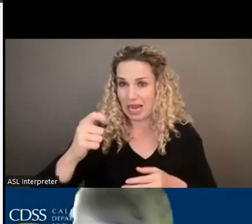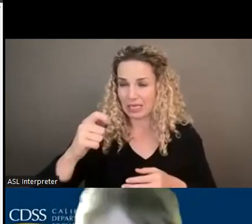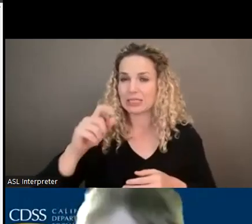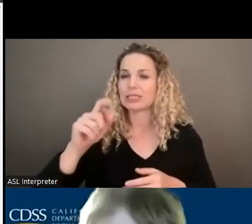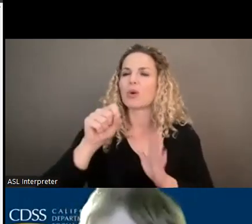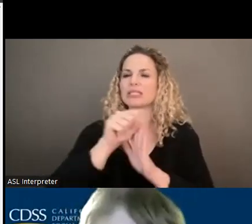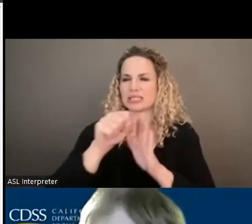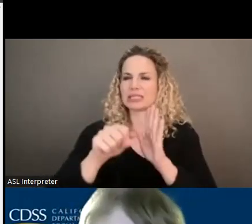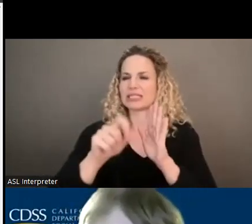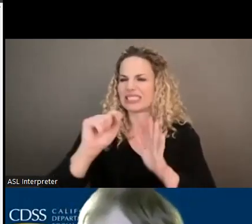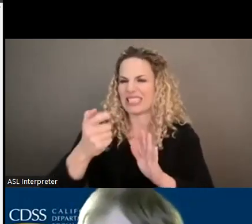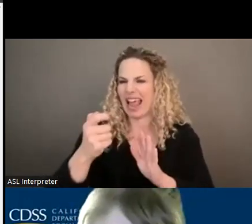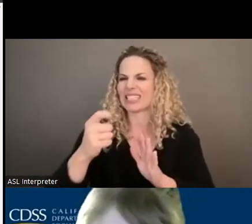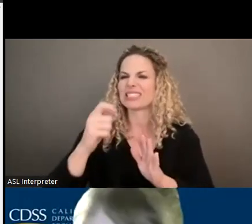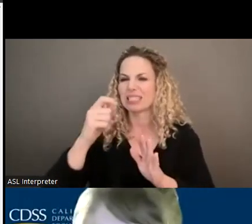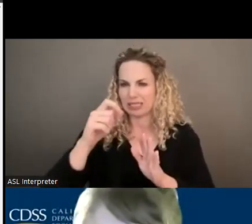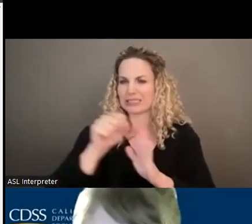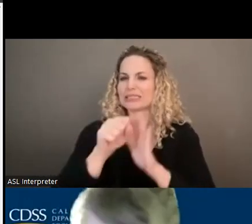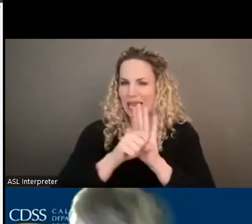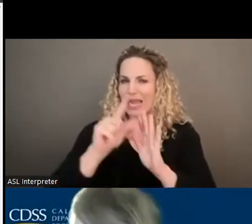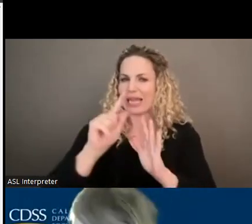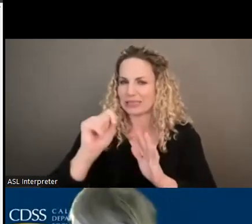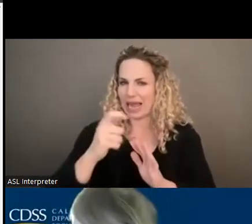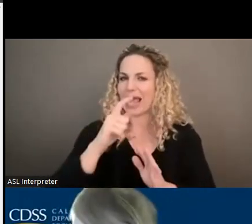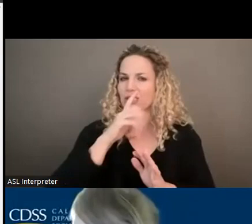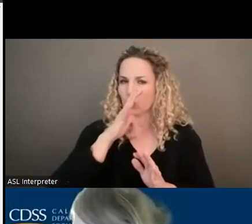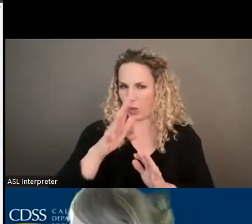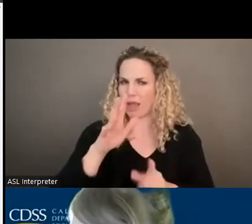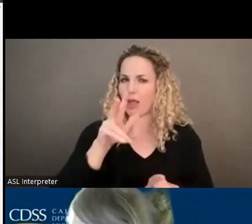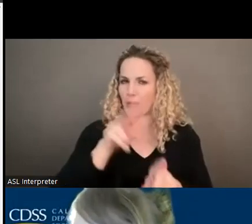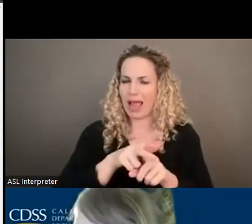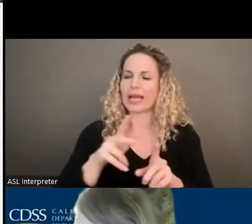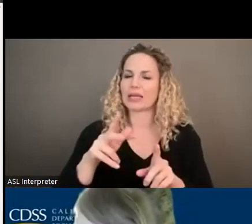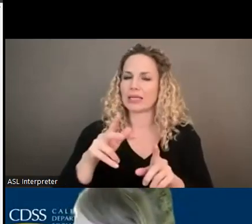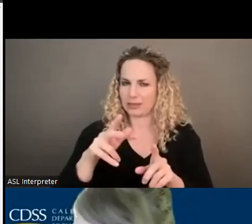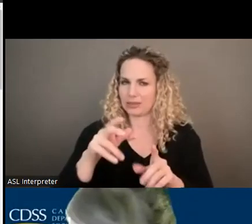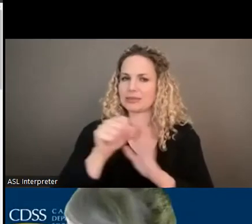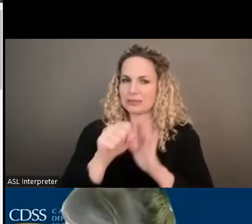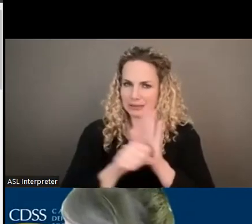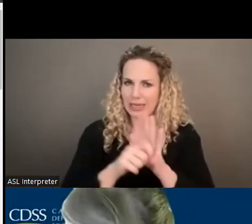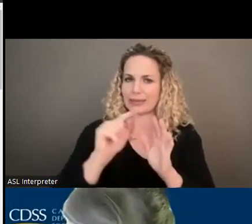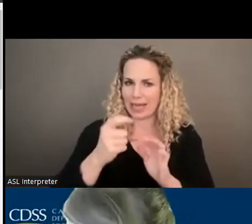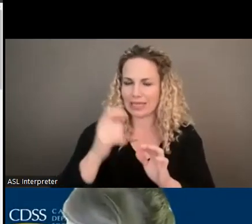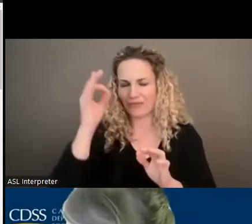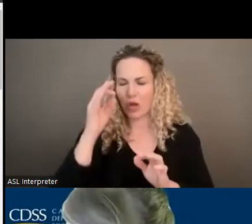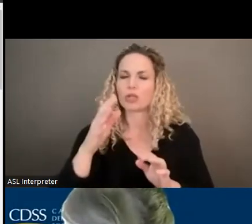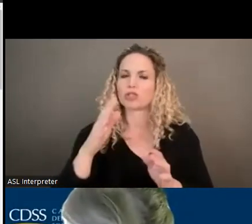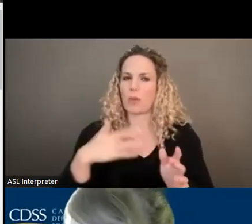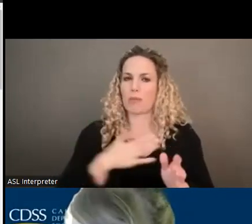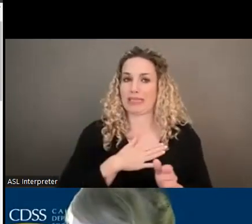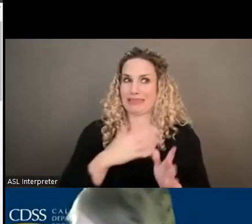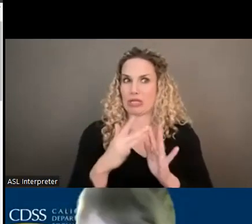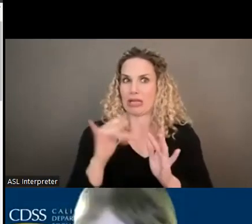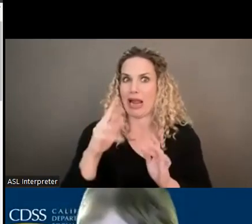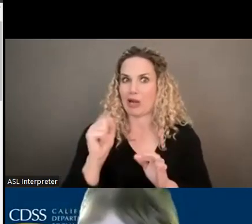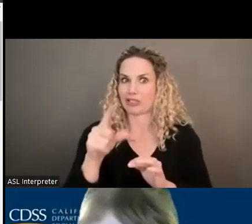apply. And regarding federal tax rules, please contact the IRS. Okay, and so the next resource that I'm going